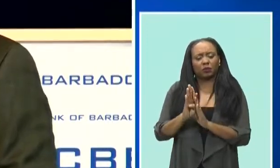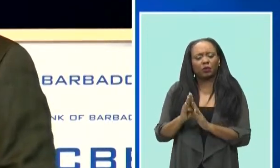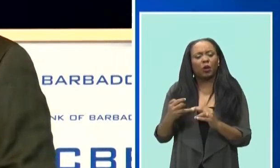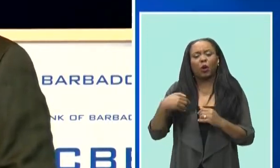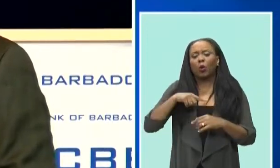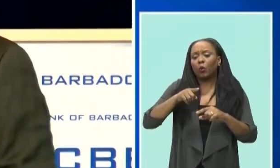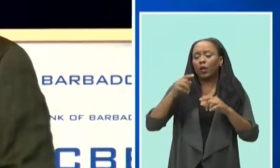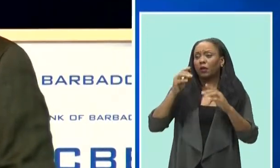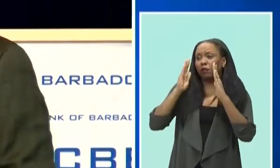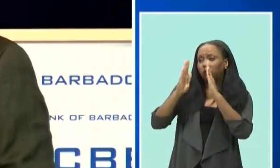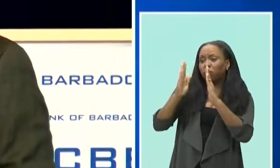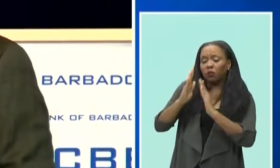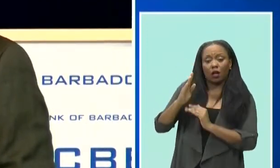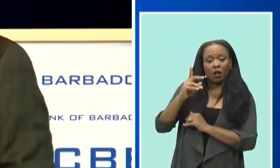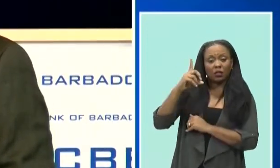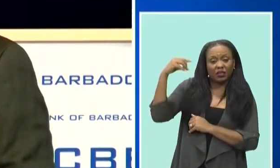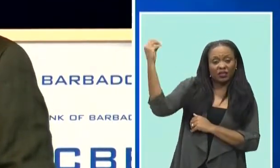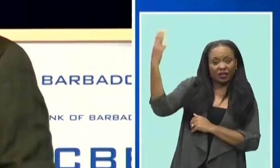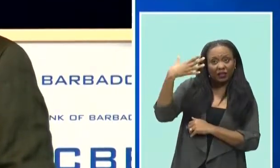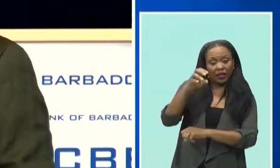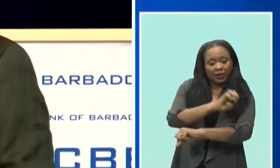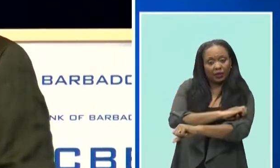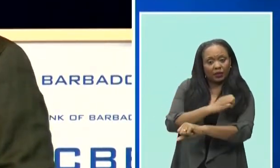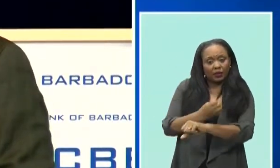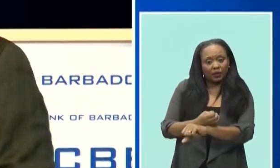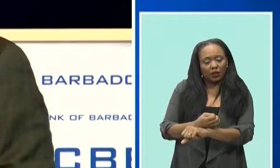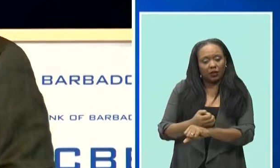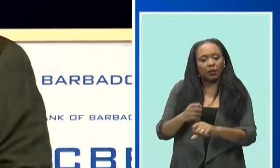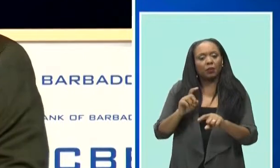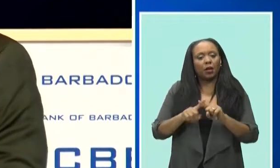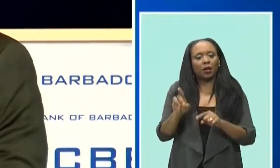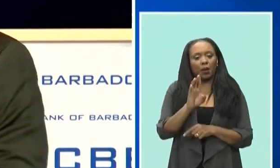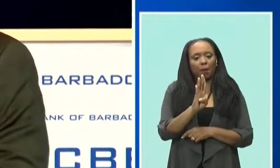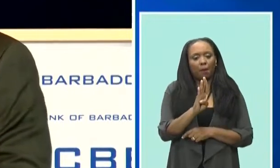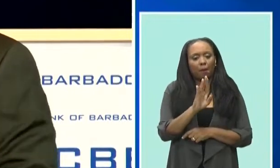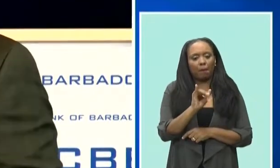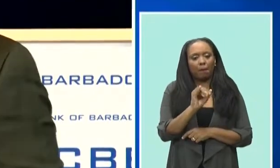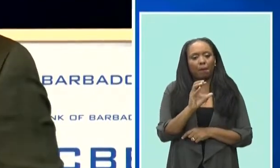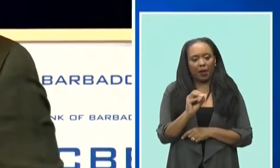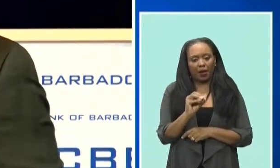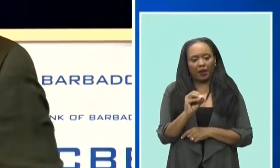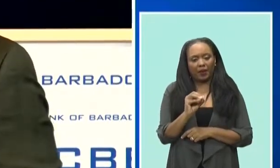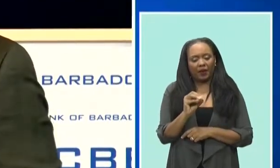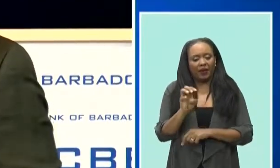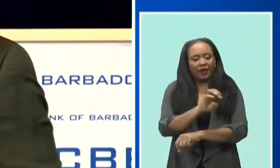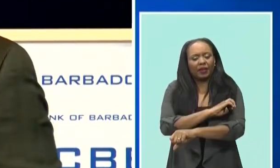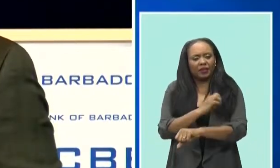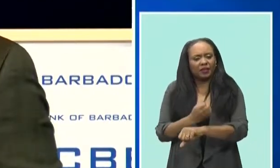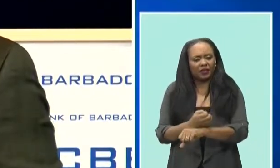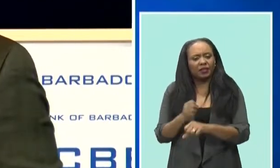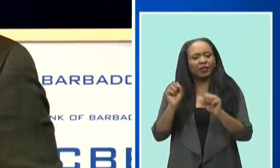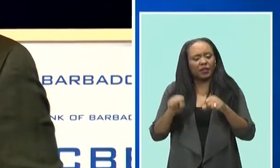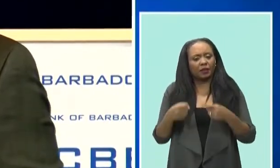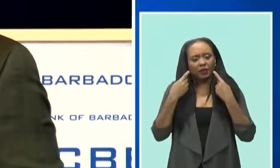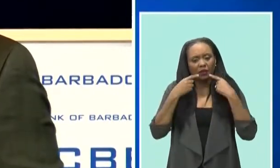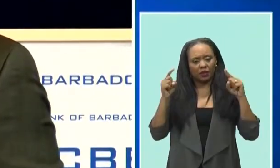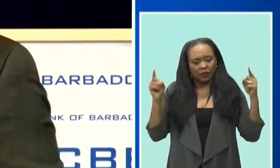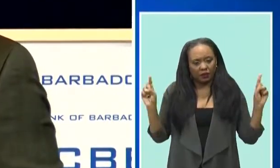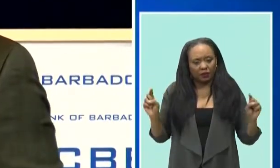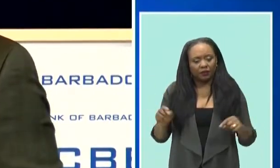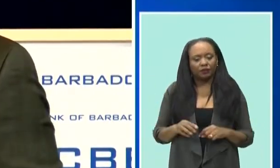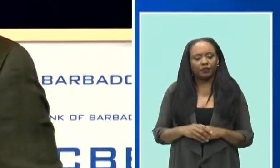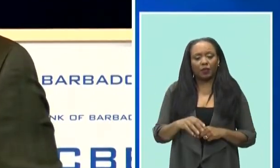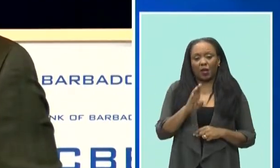but bio-based renewables also represent a win-win. They have the potential to power the economy while